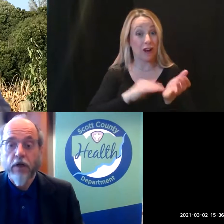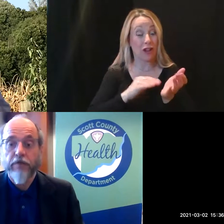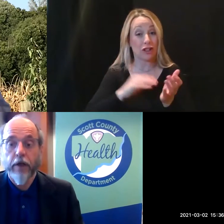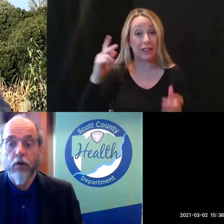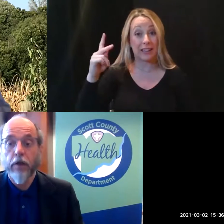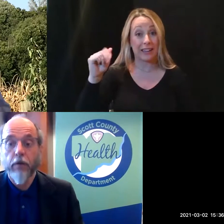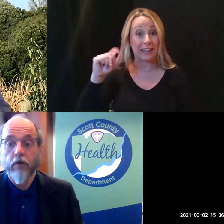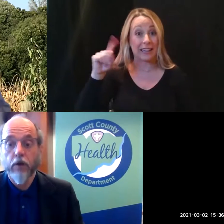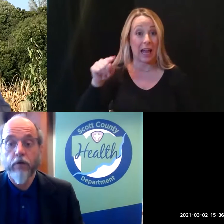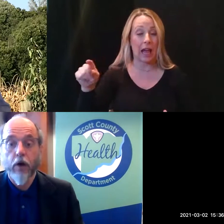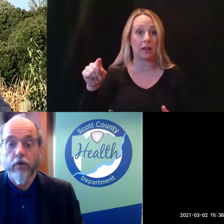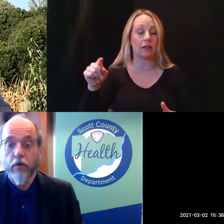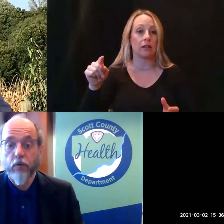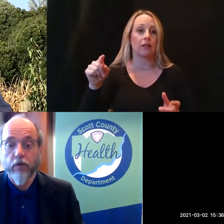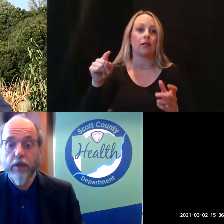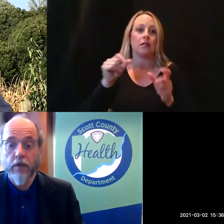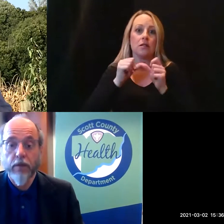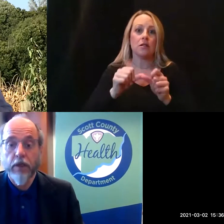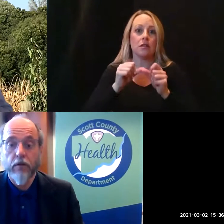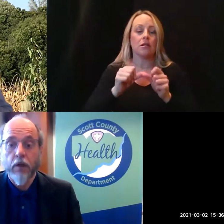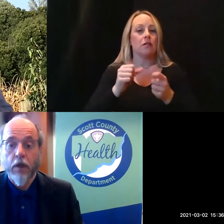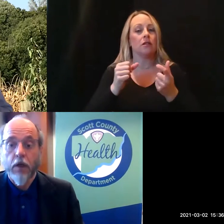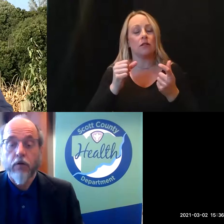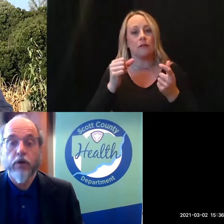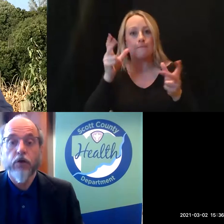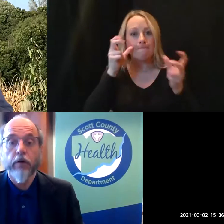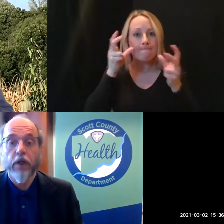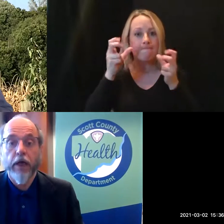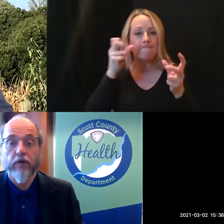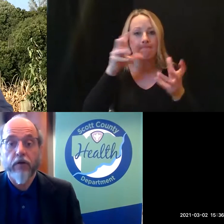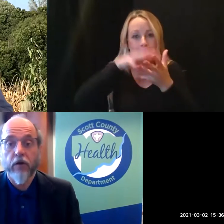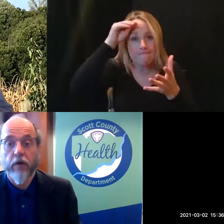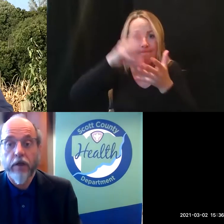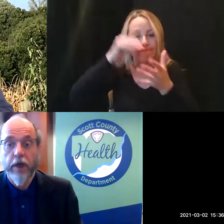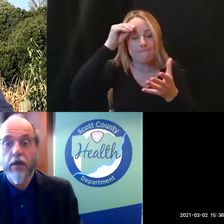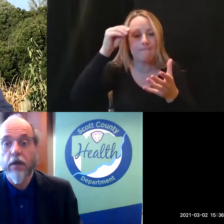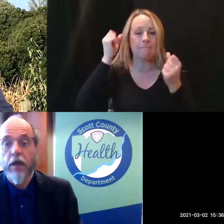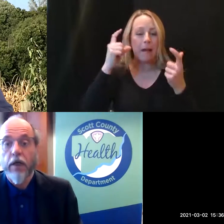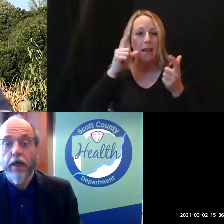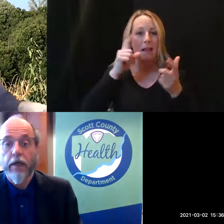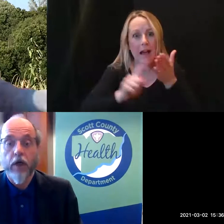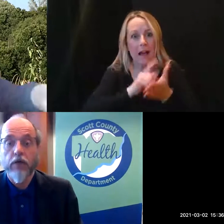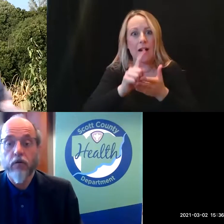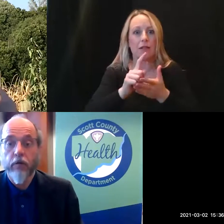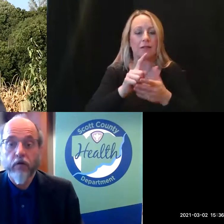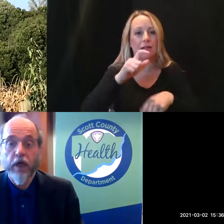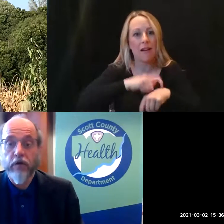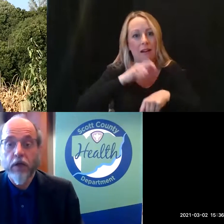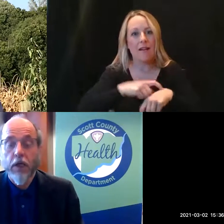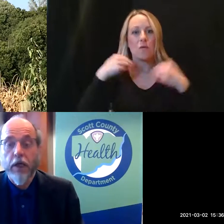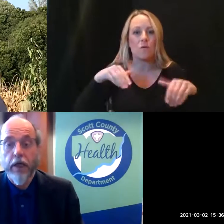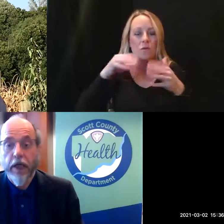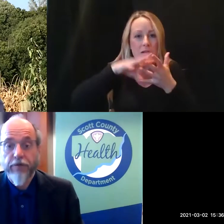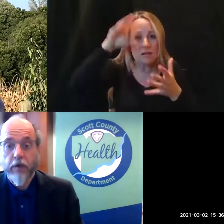to federal emergency use authorization meetings to ensure that he has access to the data and discussions on the